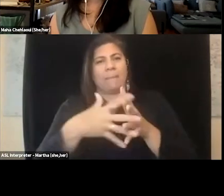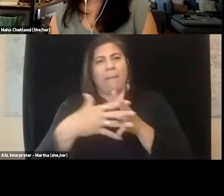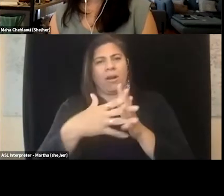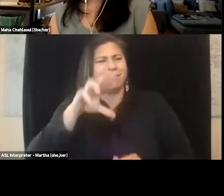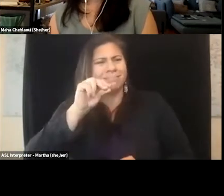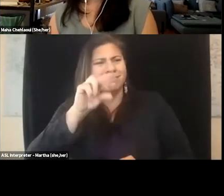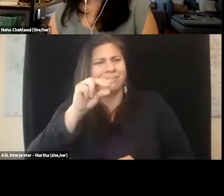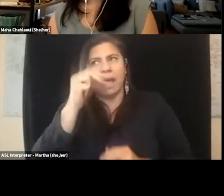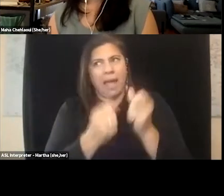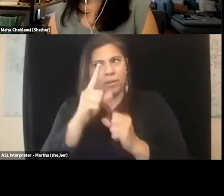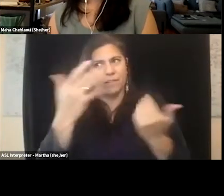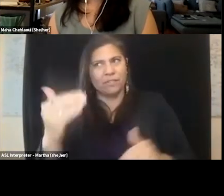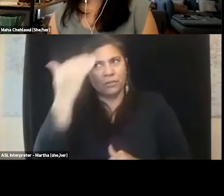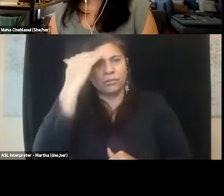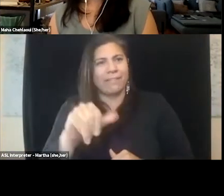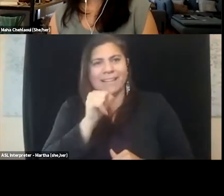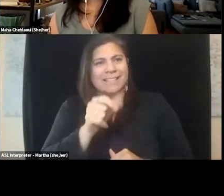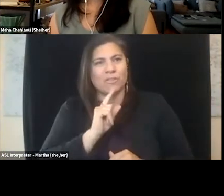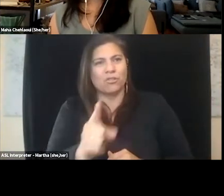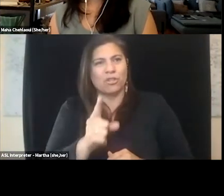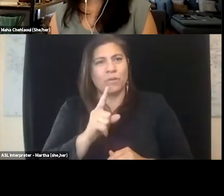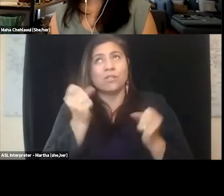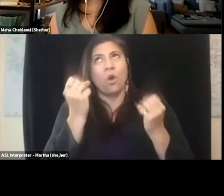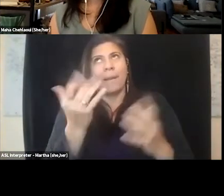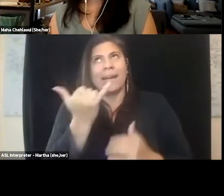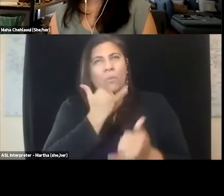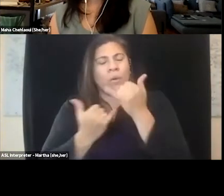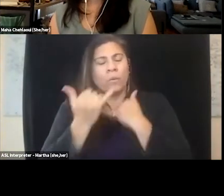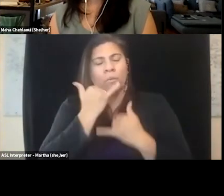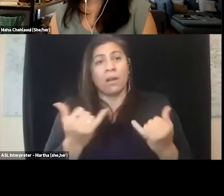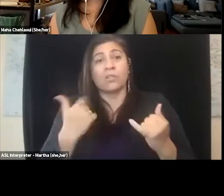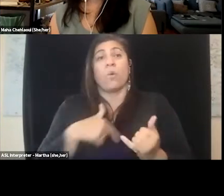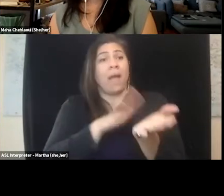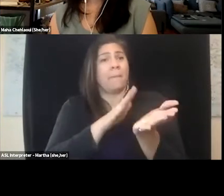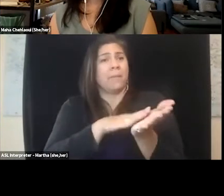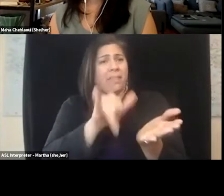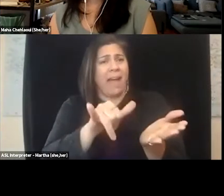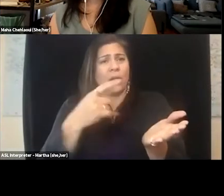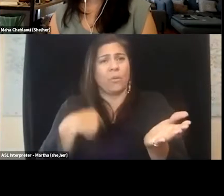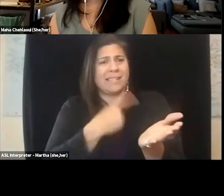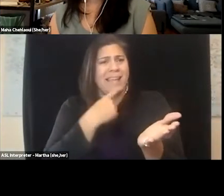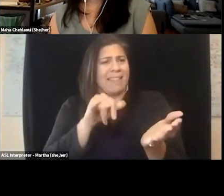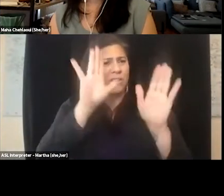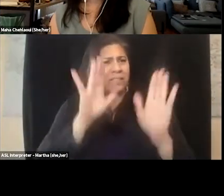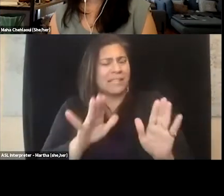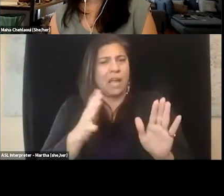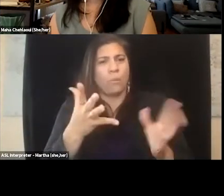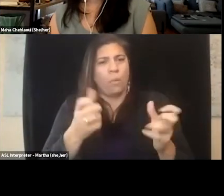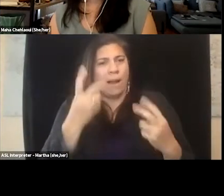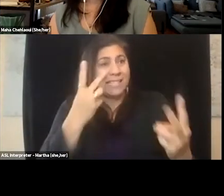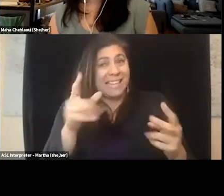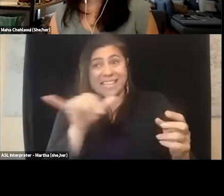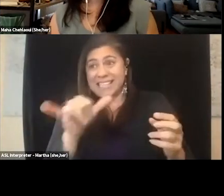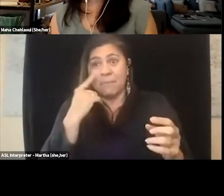reason. So we applaud that. And we say, that is fantastic. And we see the same from our Latino brothers, Latinx brothers and sisters. And